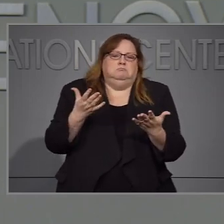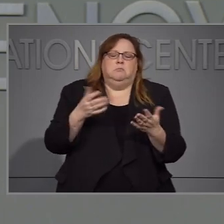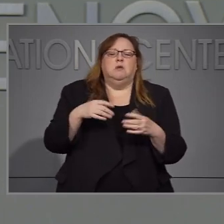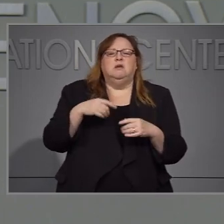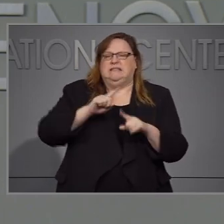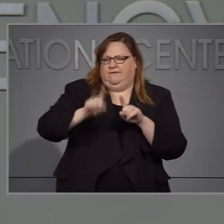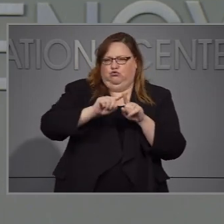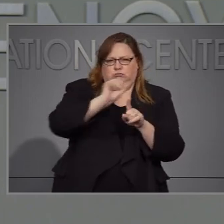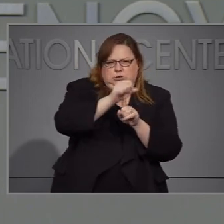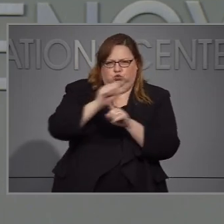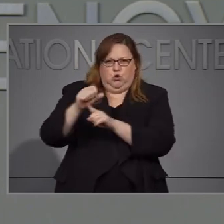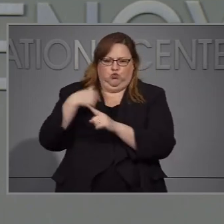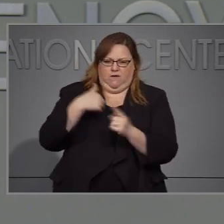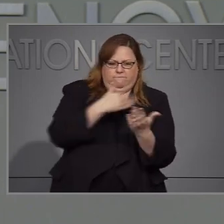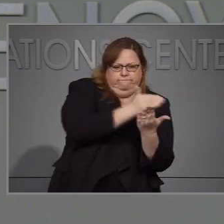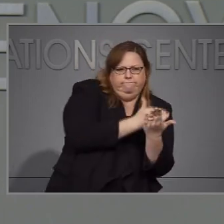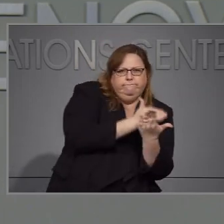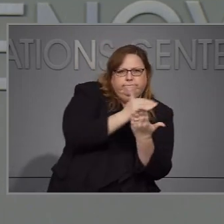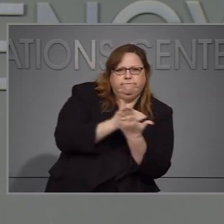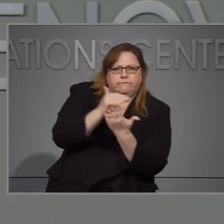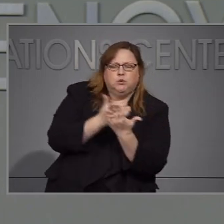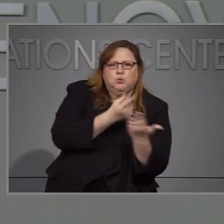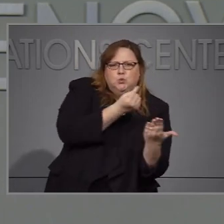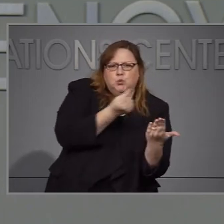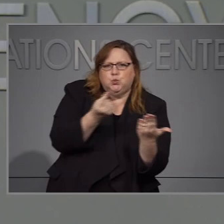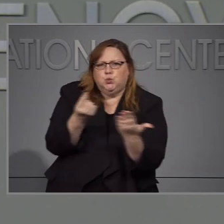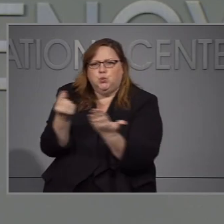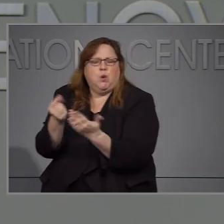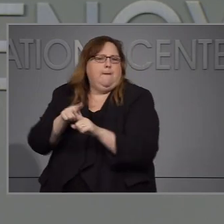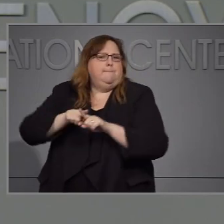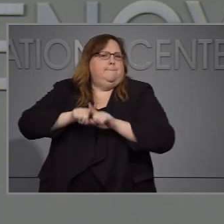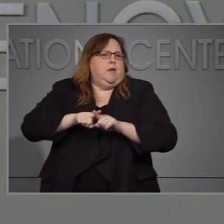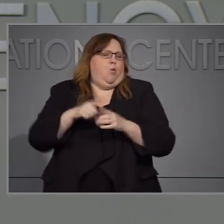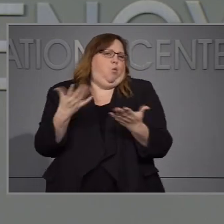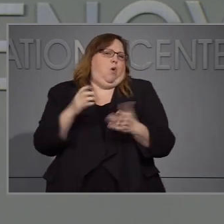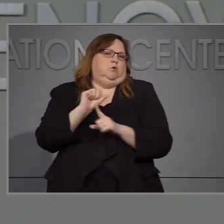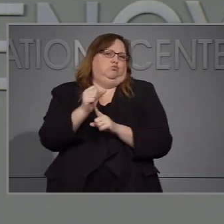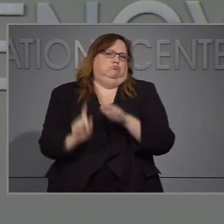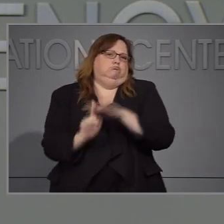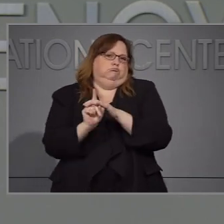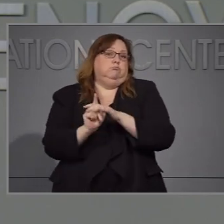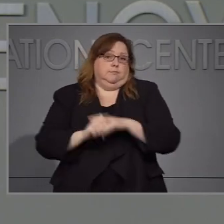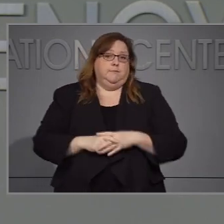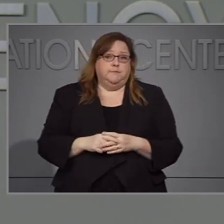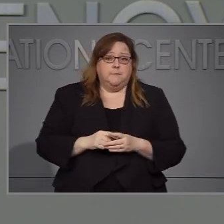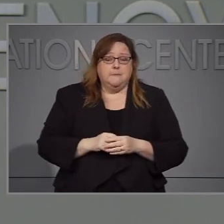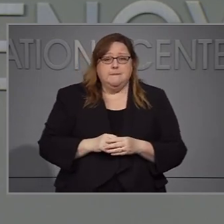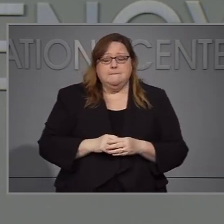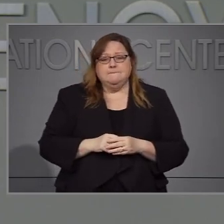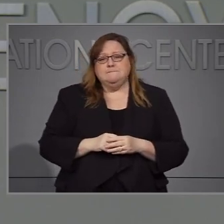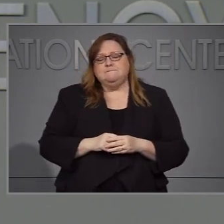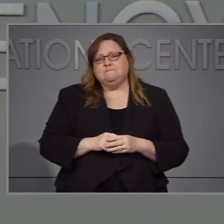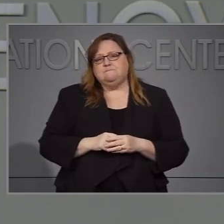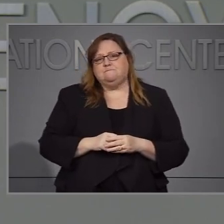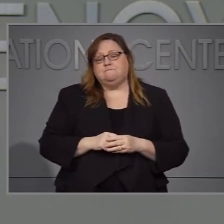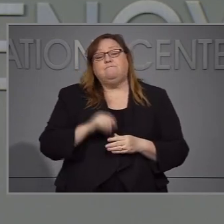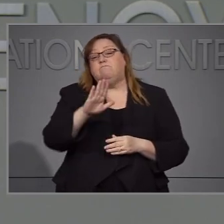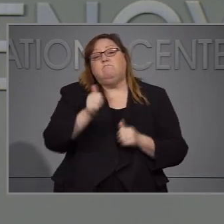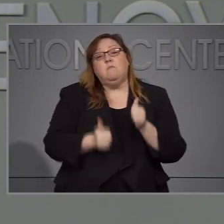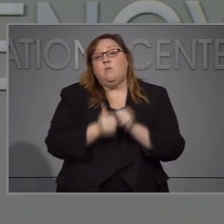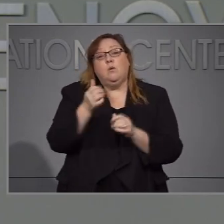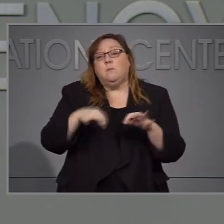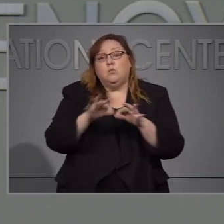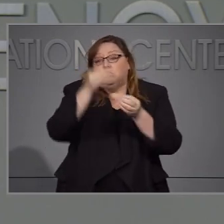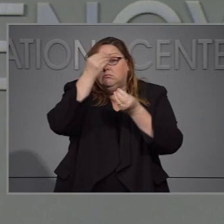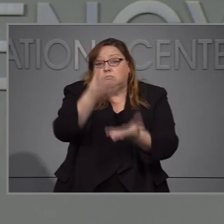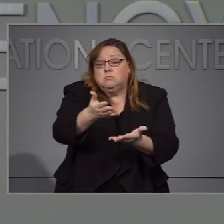very detailed protocols based on whatever scenario that might be. I will say that the most important is